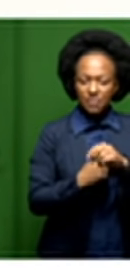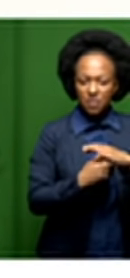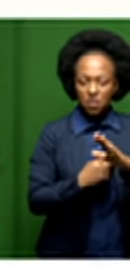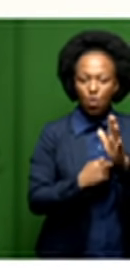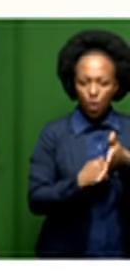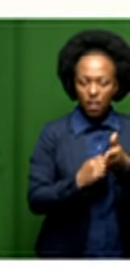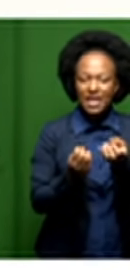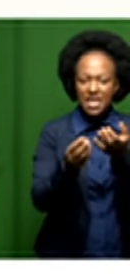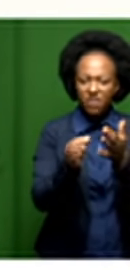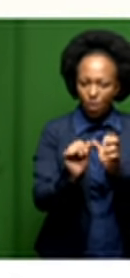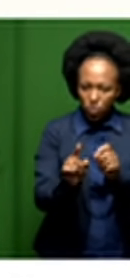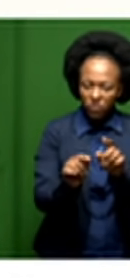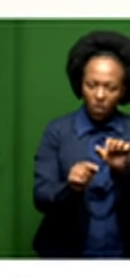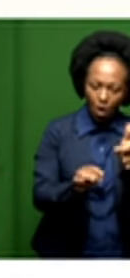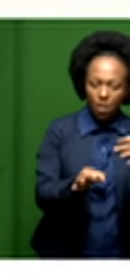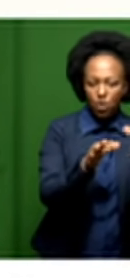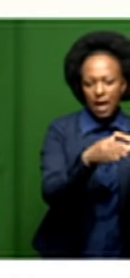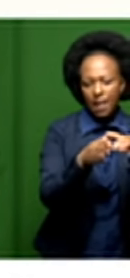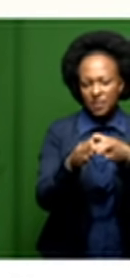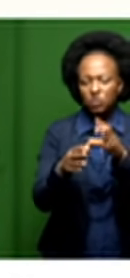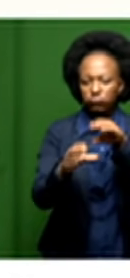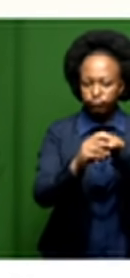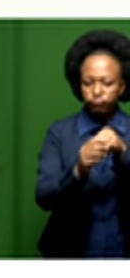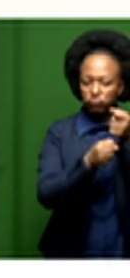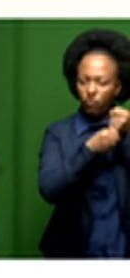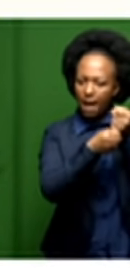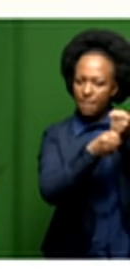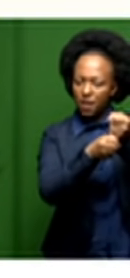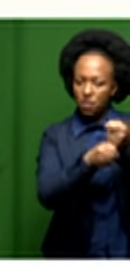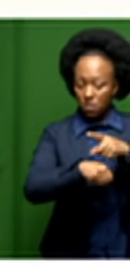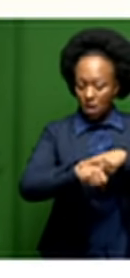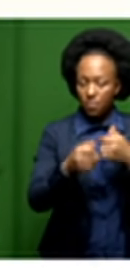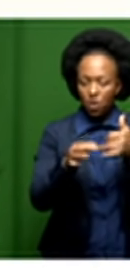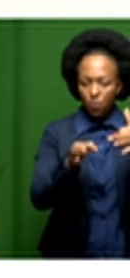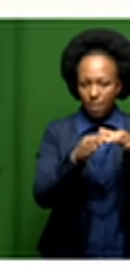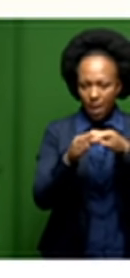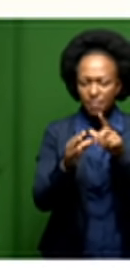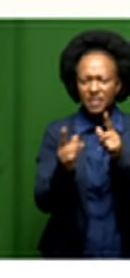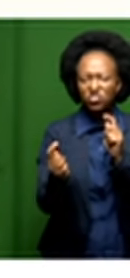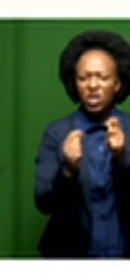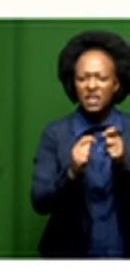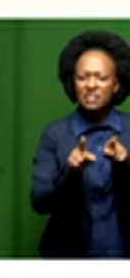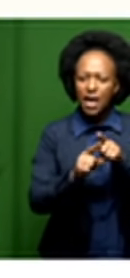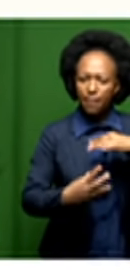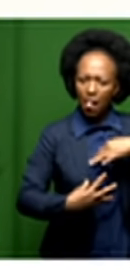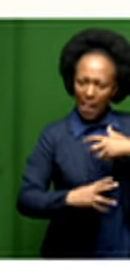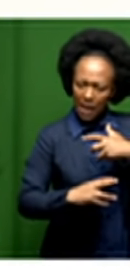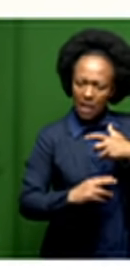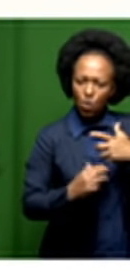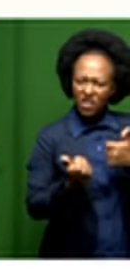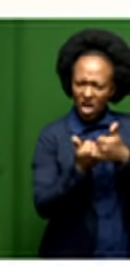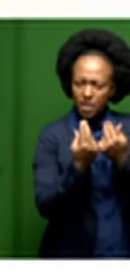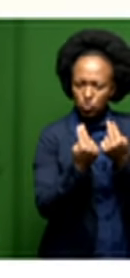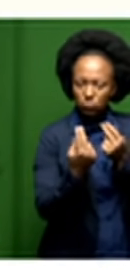different candidates to campaign. So it is time for political parties to change and adapt to the new challenges that